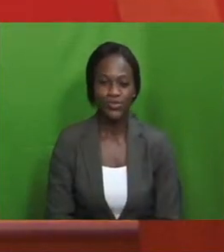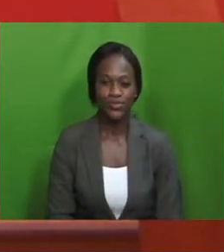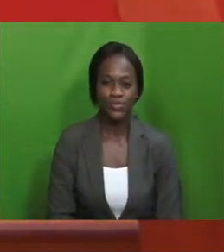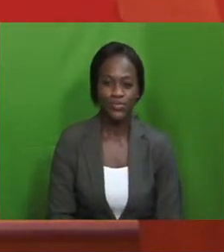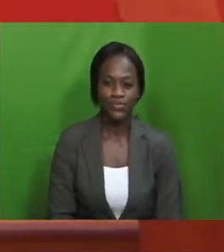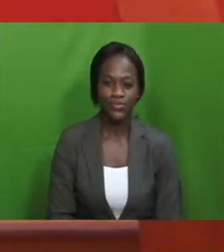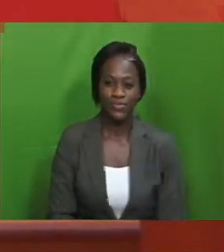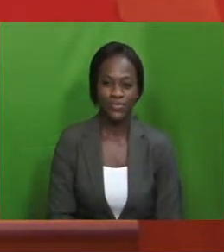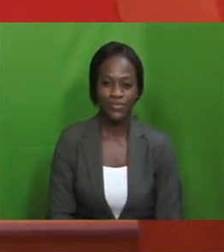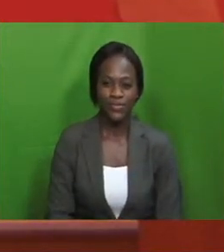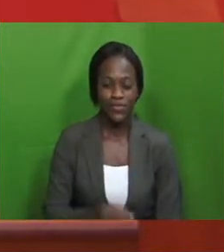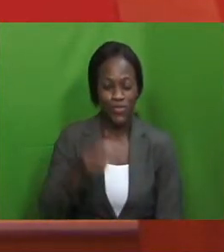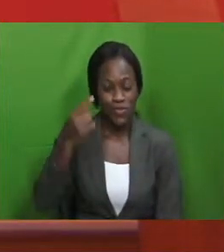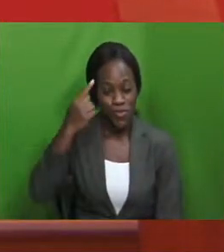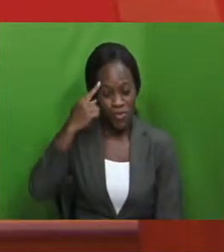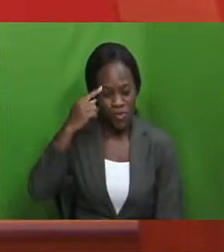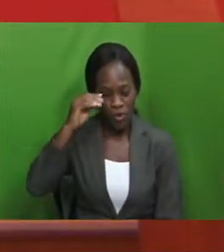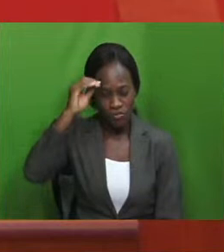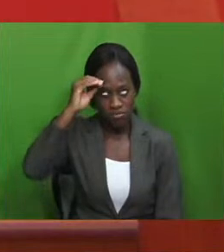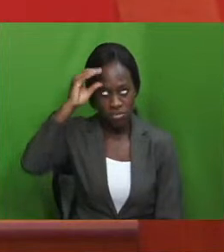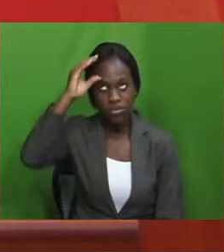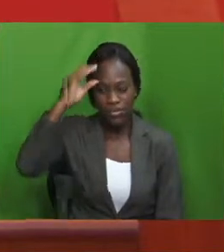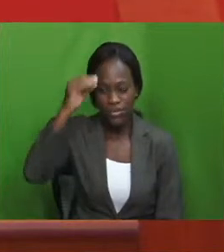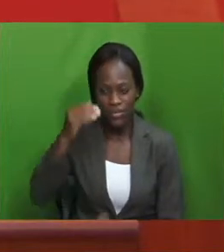for being learned.